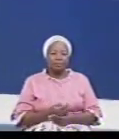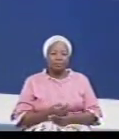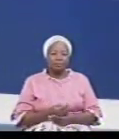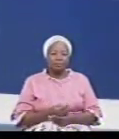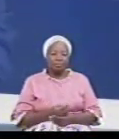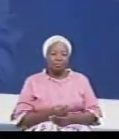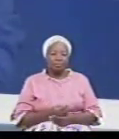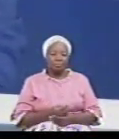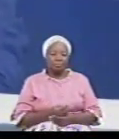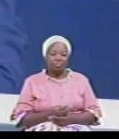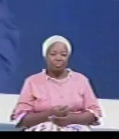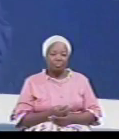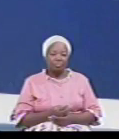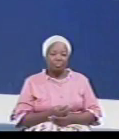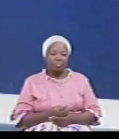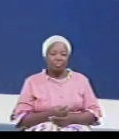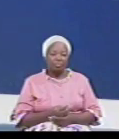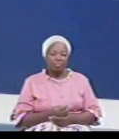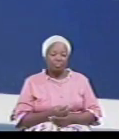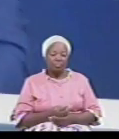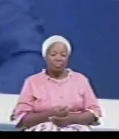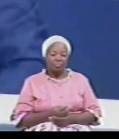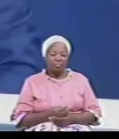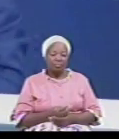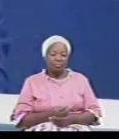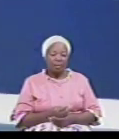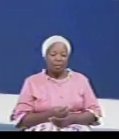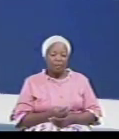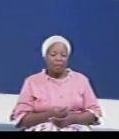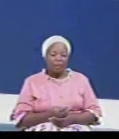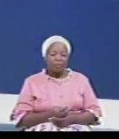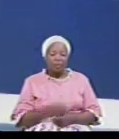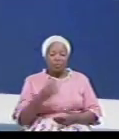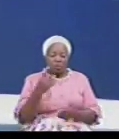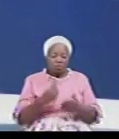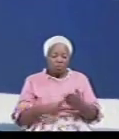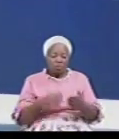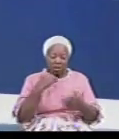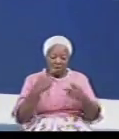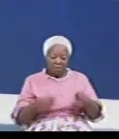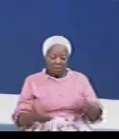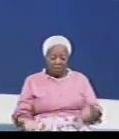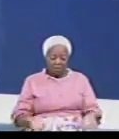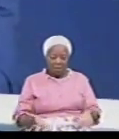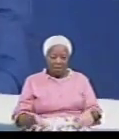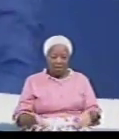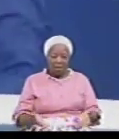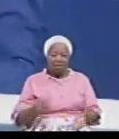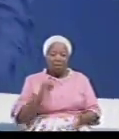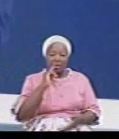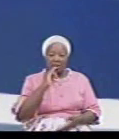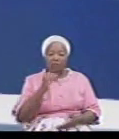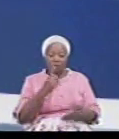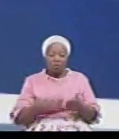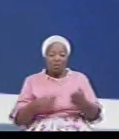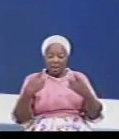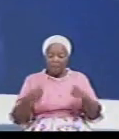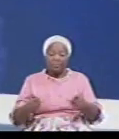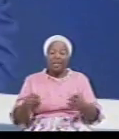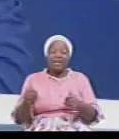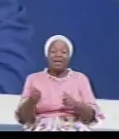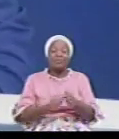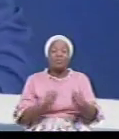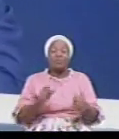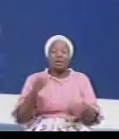here. Because what is happening here, it is a sight to behold. It is a sight to